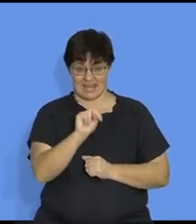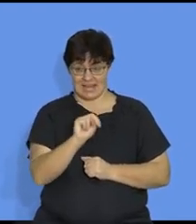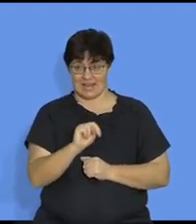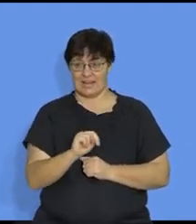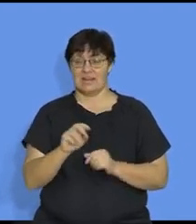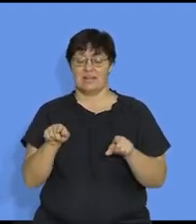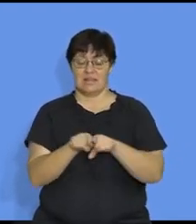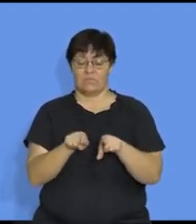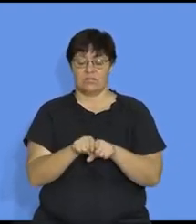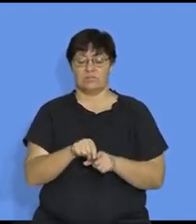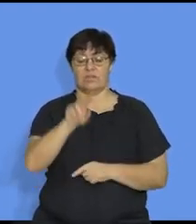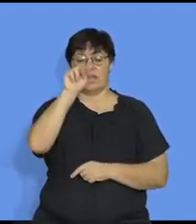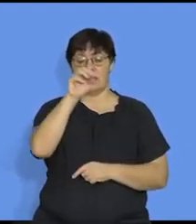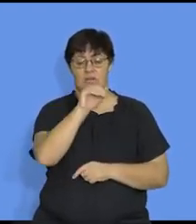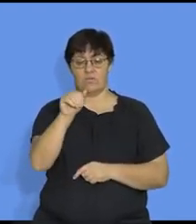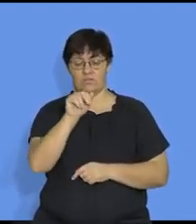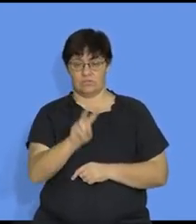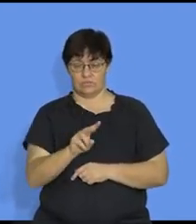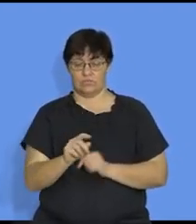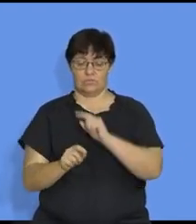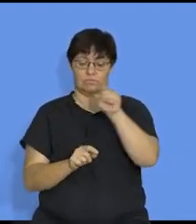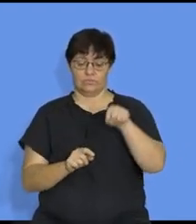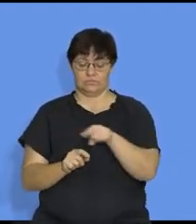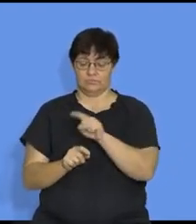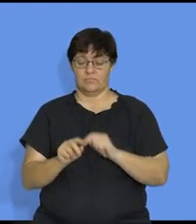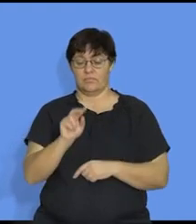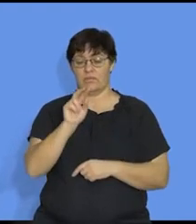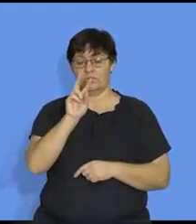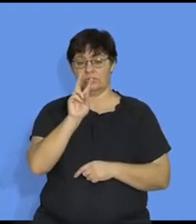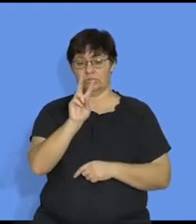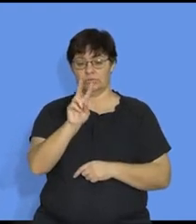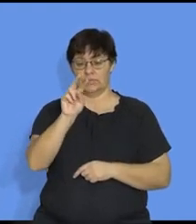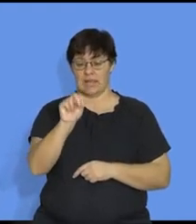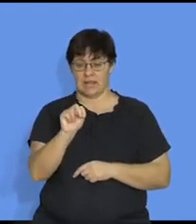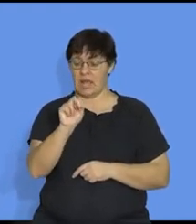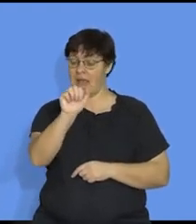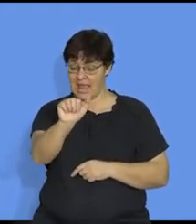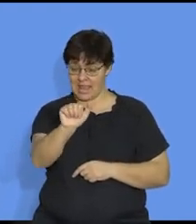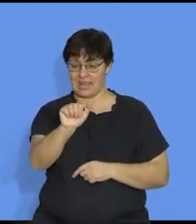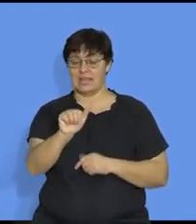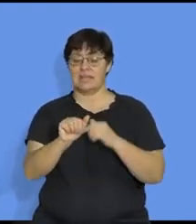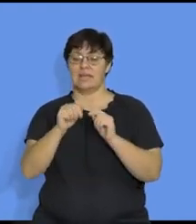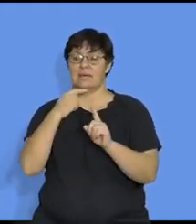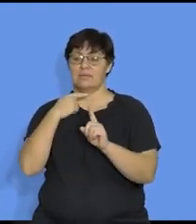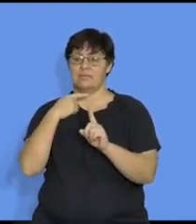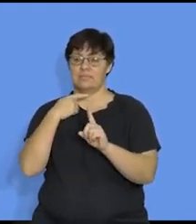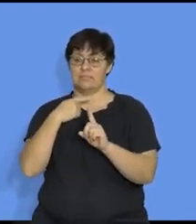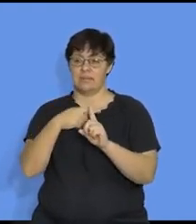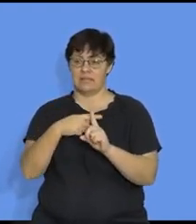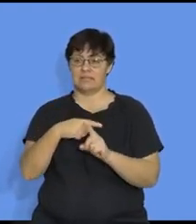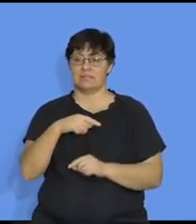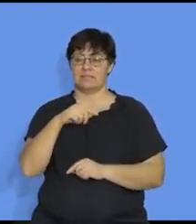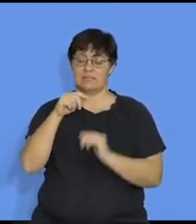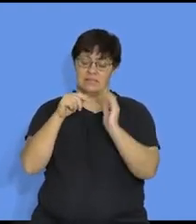go Sn is equal to n over 2 times 2a plus